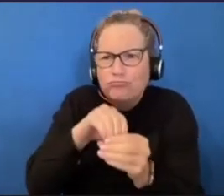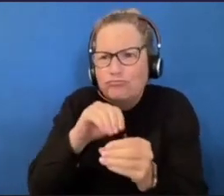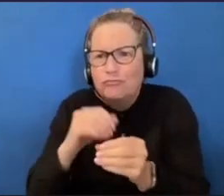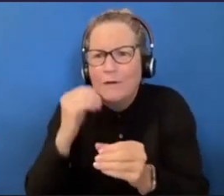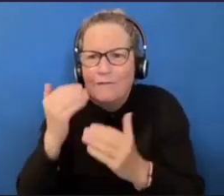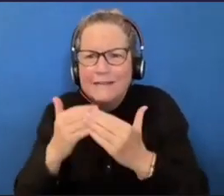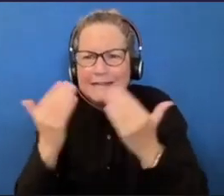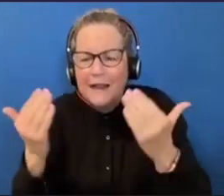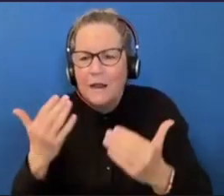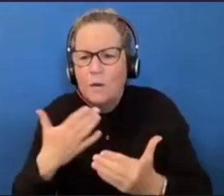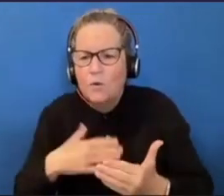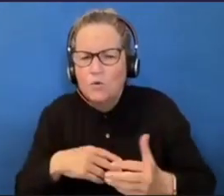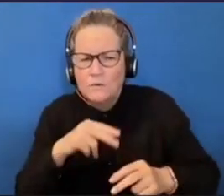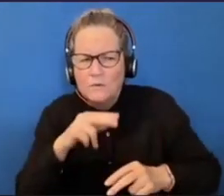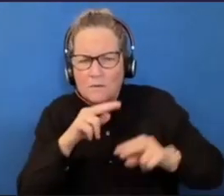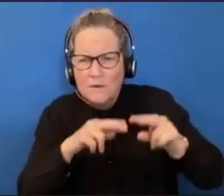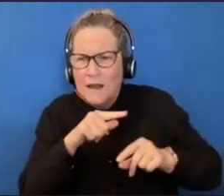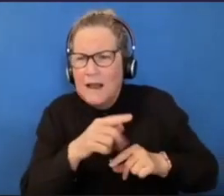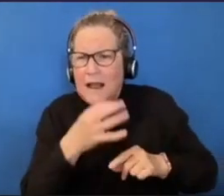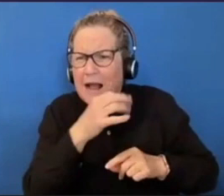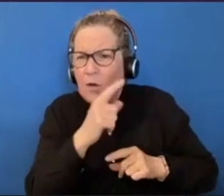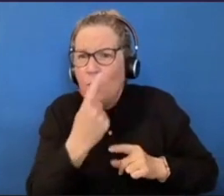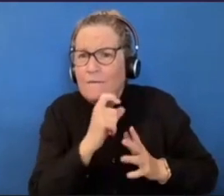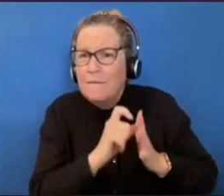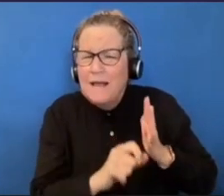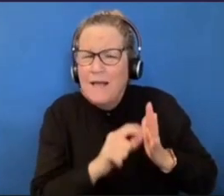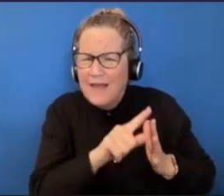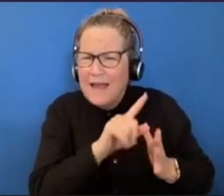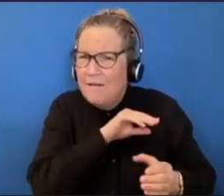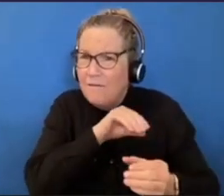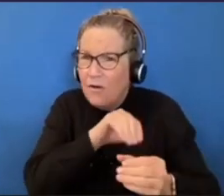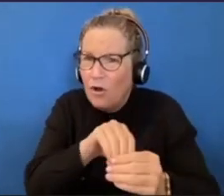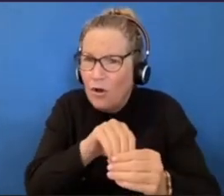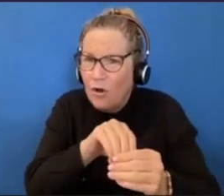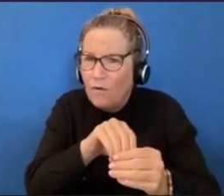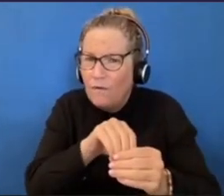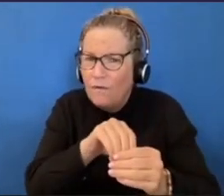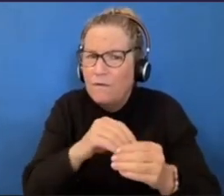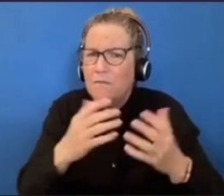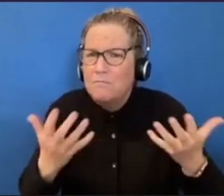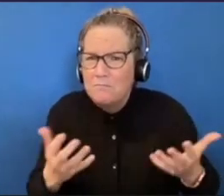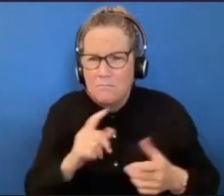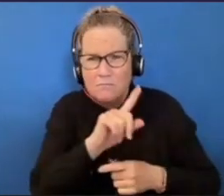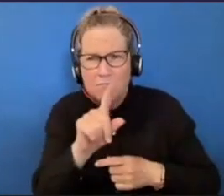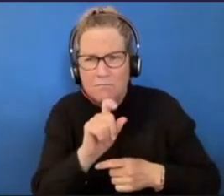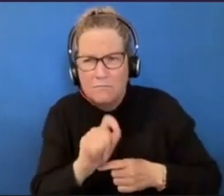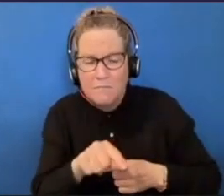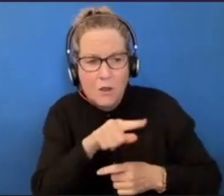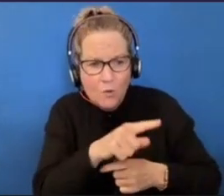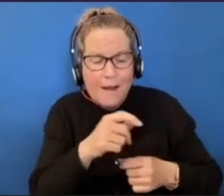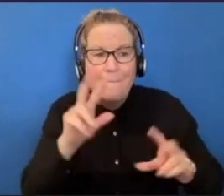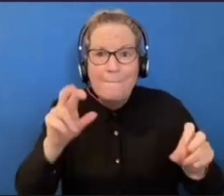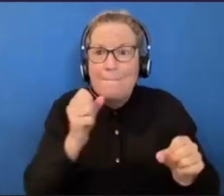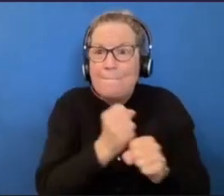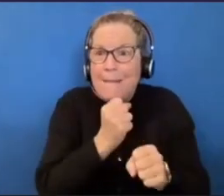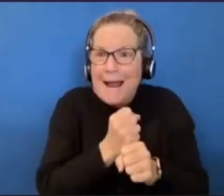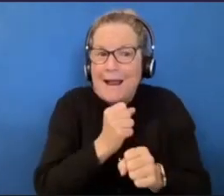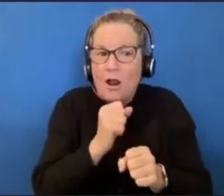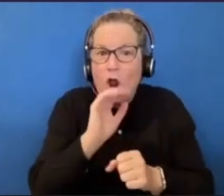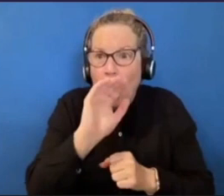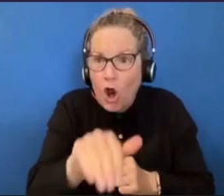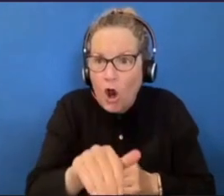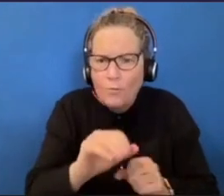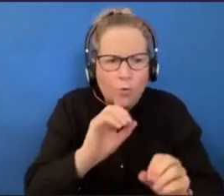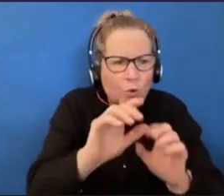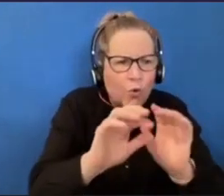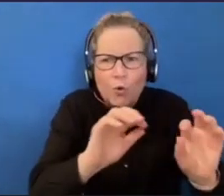person making home the person who says it is their home? The person making home is building home. And who is doing this? Is it the